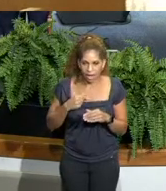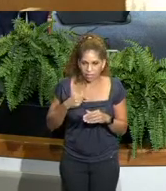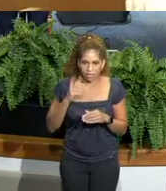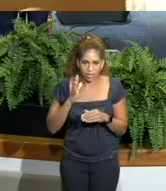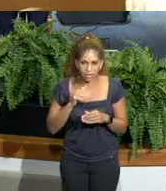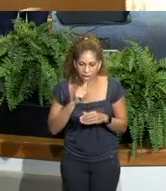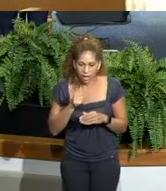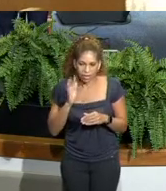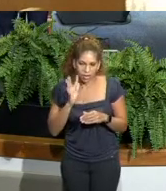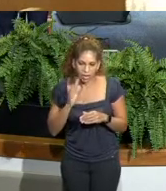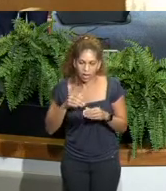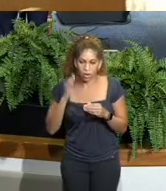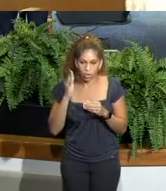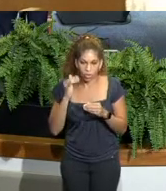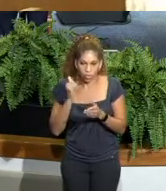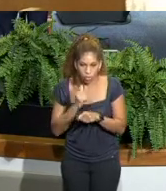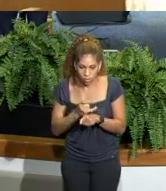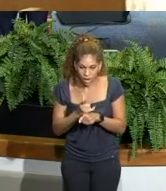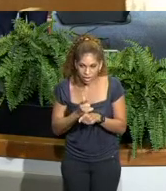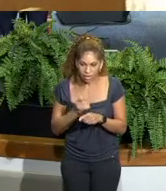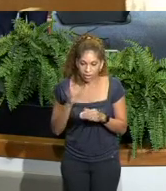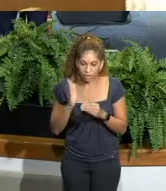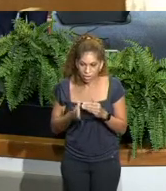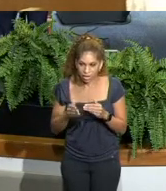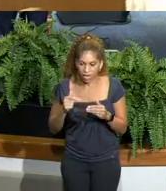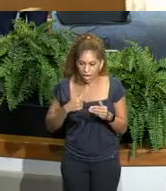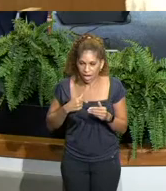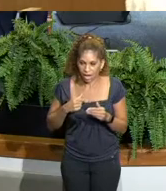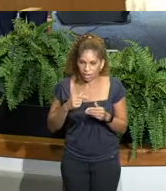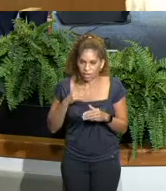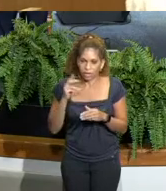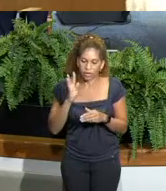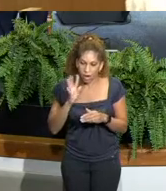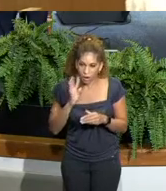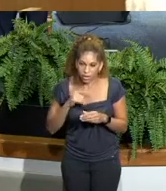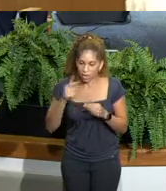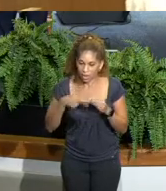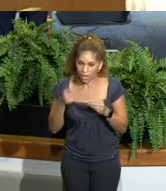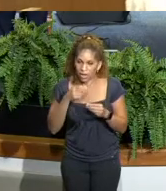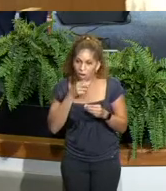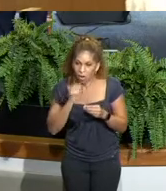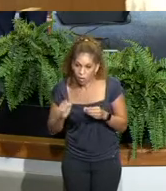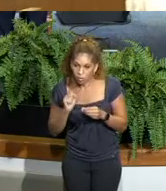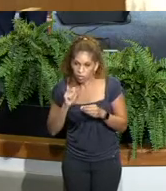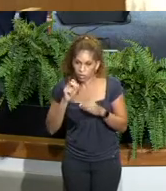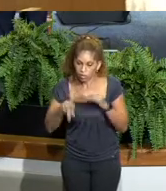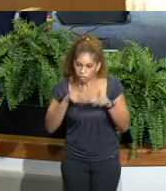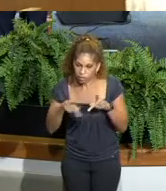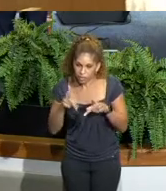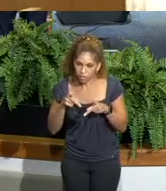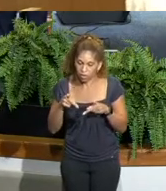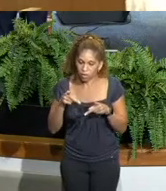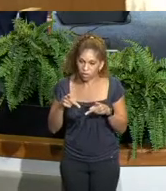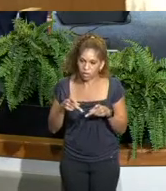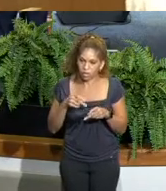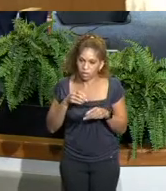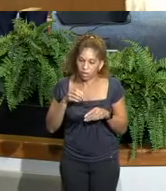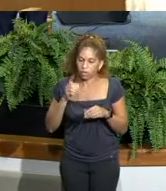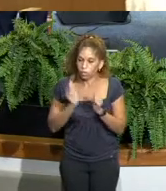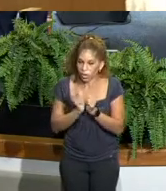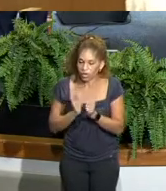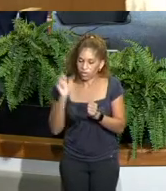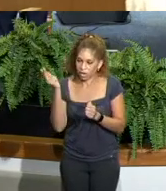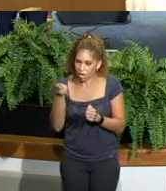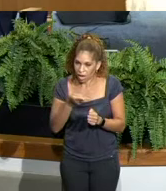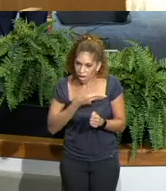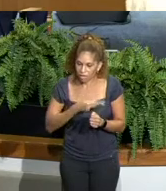our side. I'm talking about the ancestors on our side." Don't play right there. I'm talking about ancestors on our side. There's a